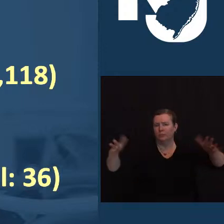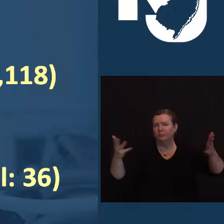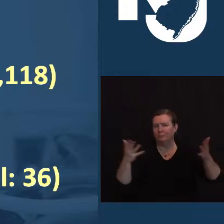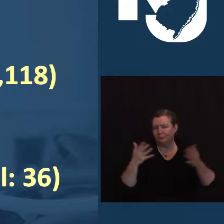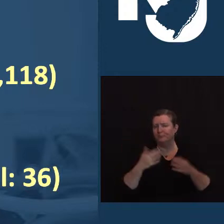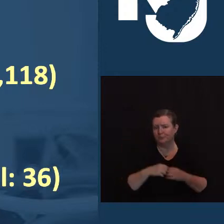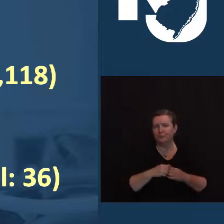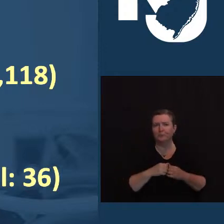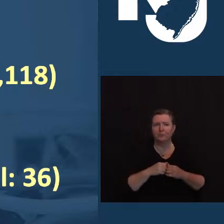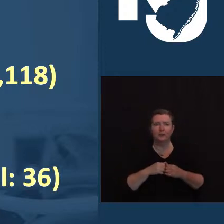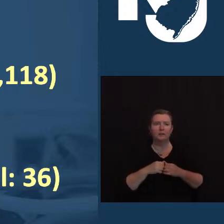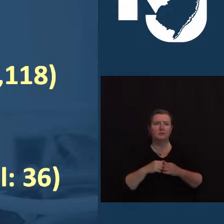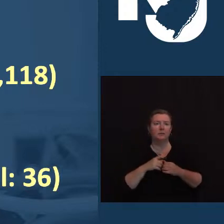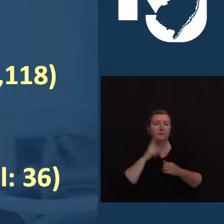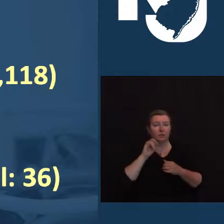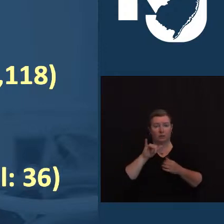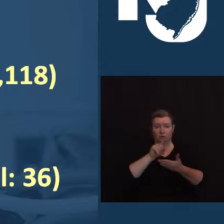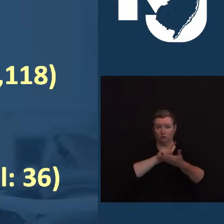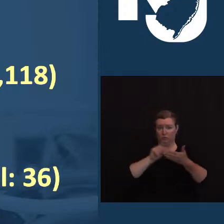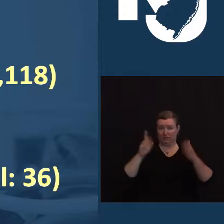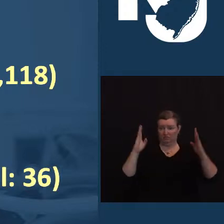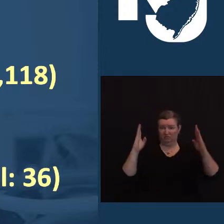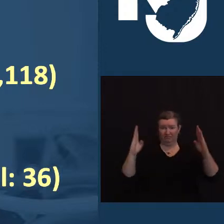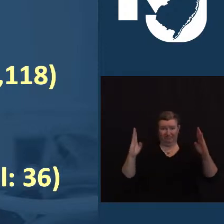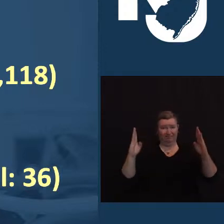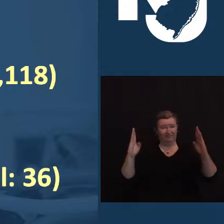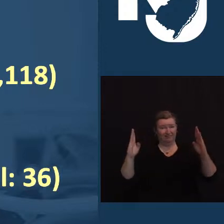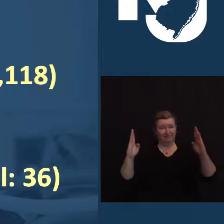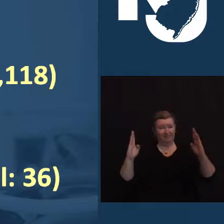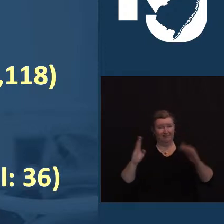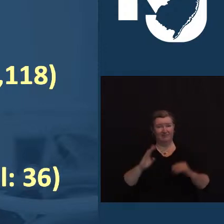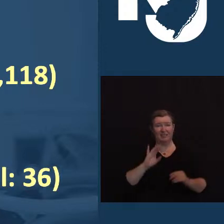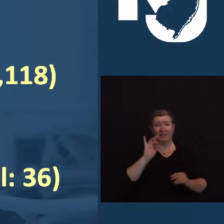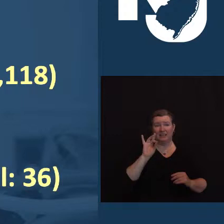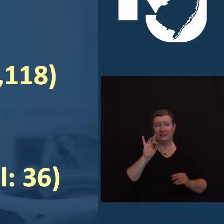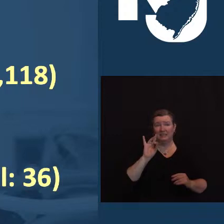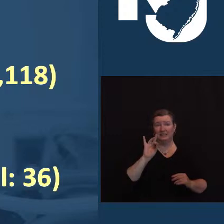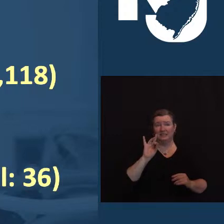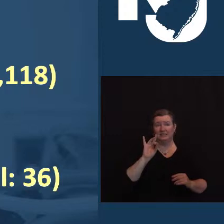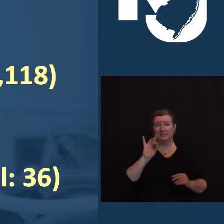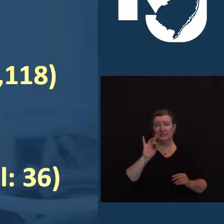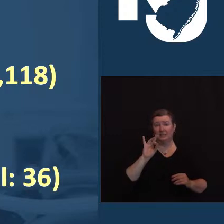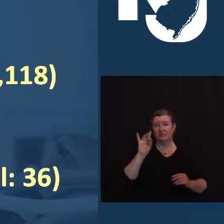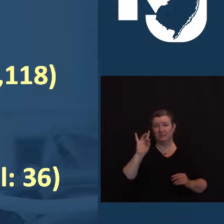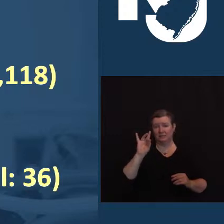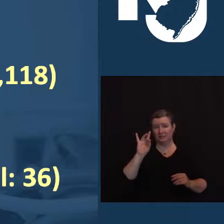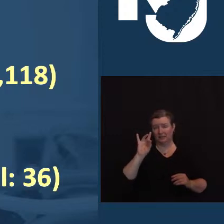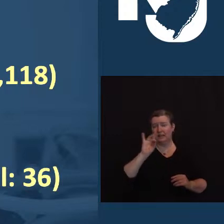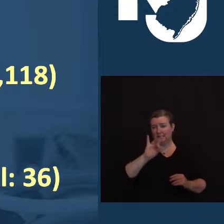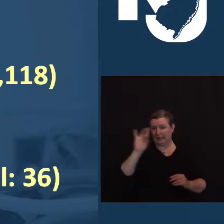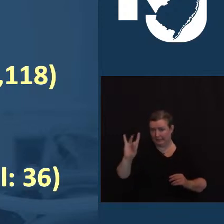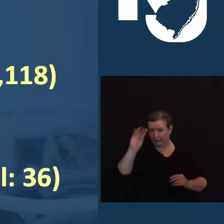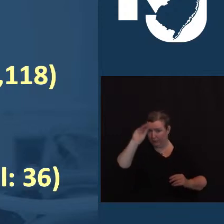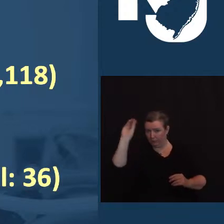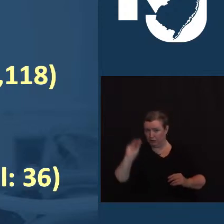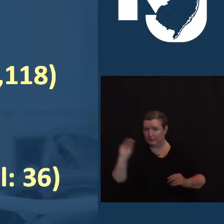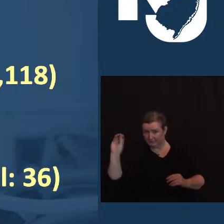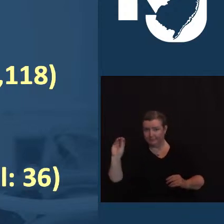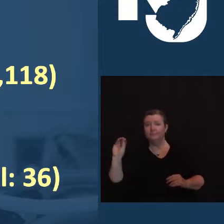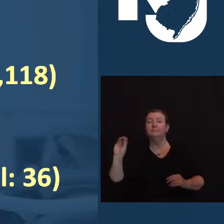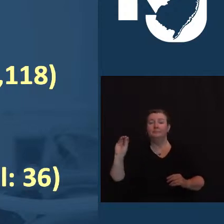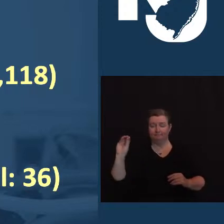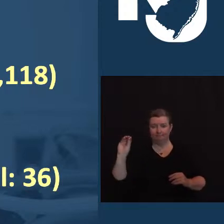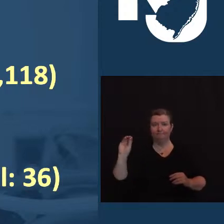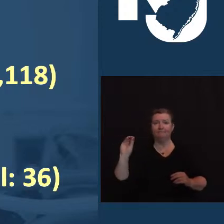unvaccinated individuals accounted for roughly 88% of the 13,118 total positive test